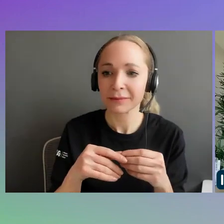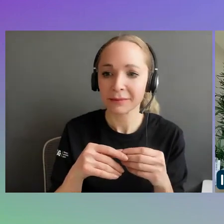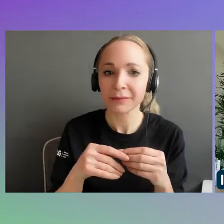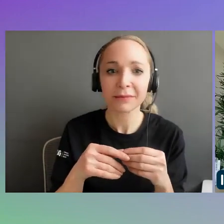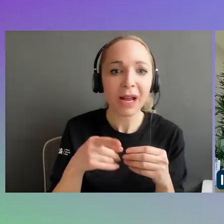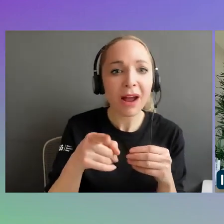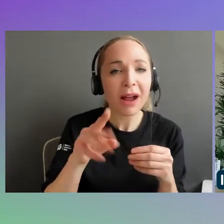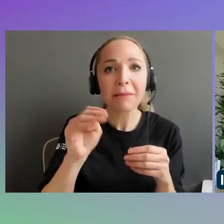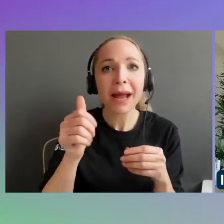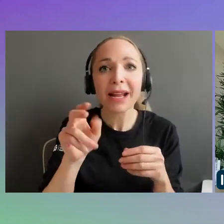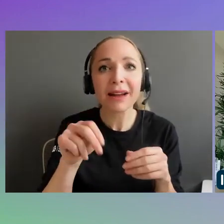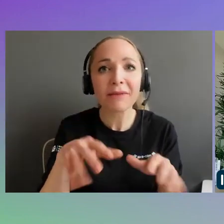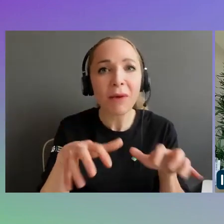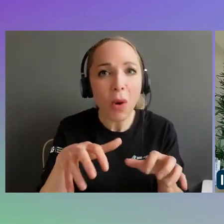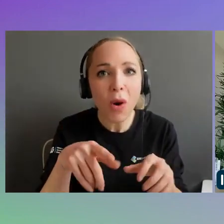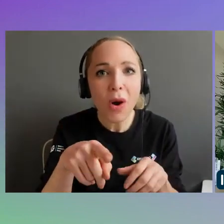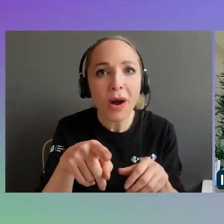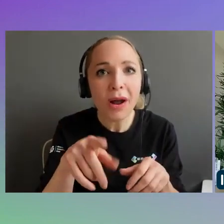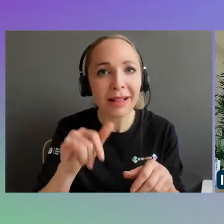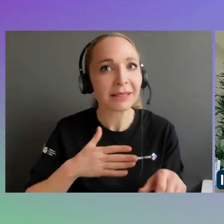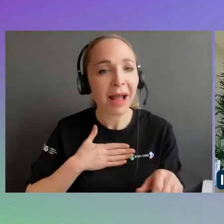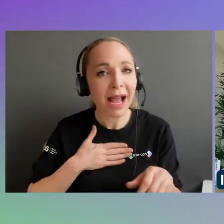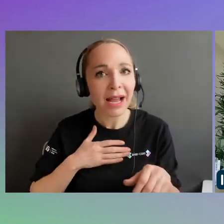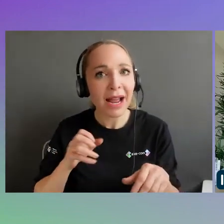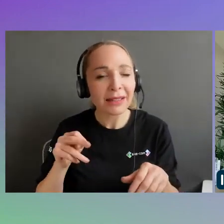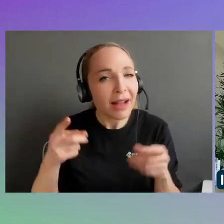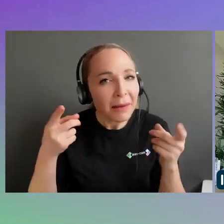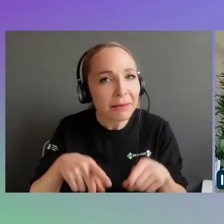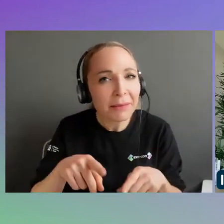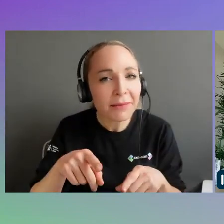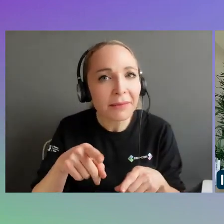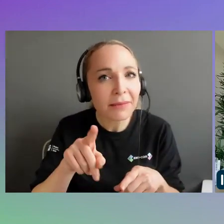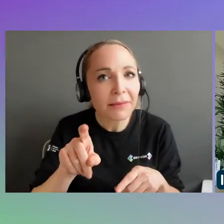Oh no, Megan's frozen. Is that just on my end?